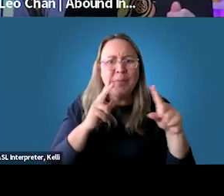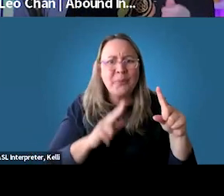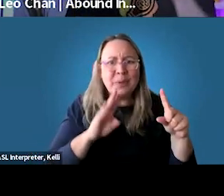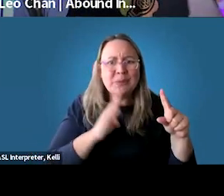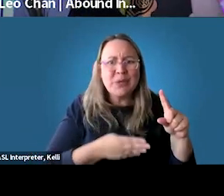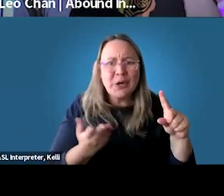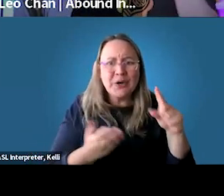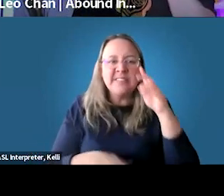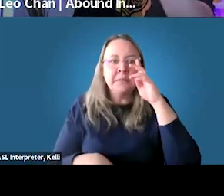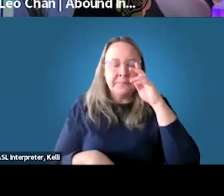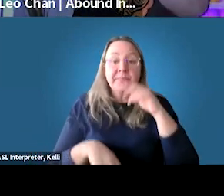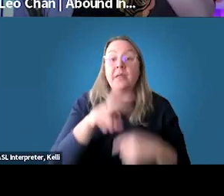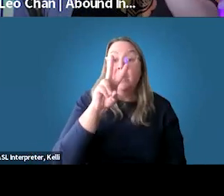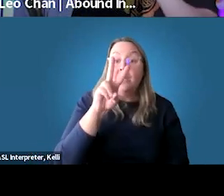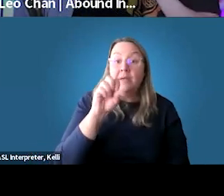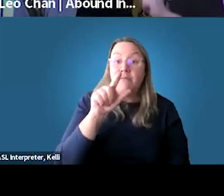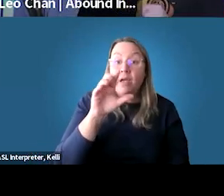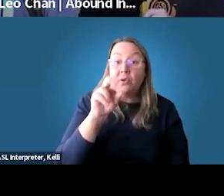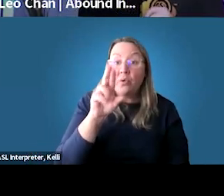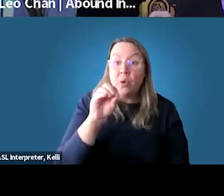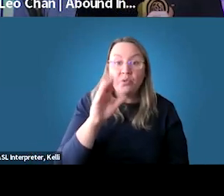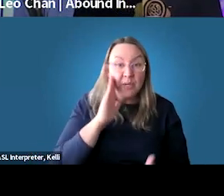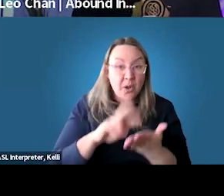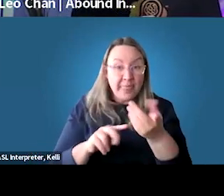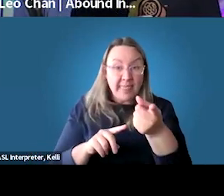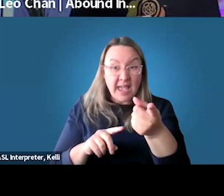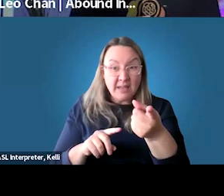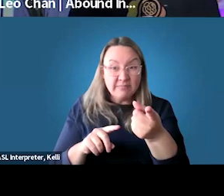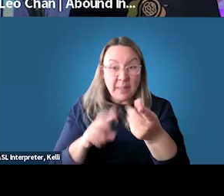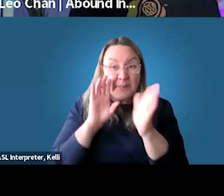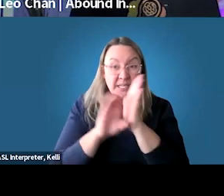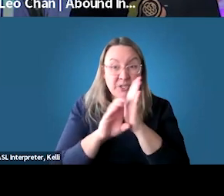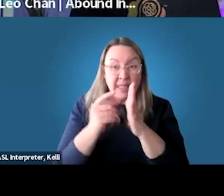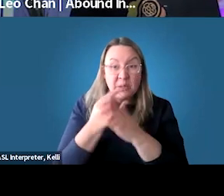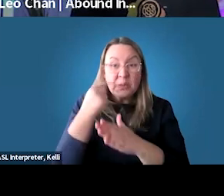Finally, Velcro. First of all, does anybody know what this image is of?